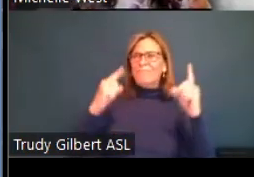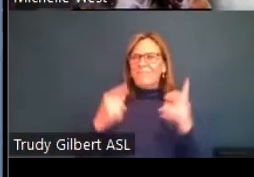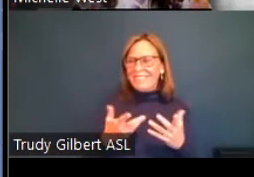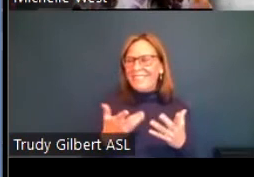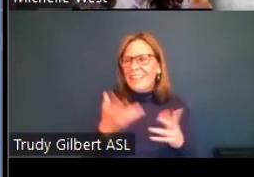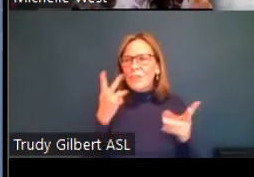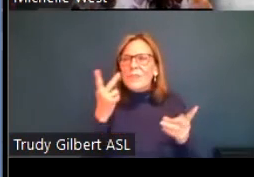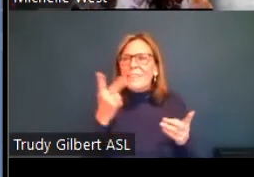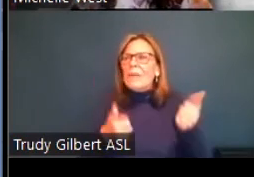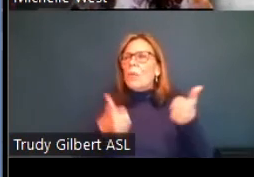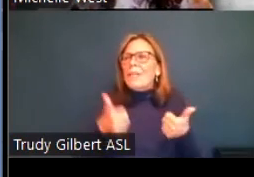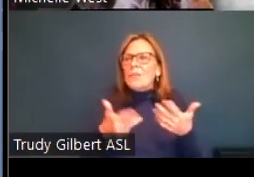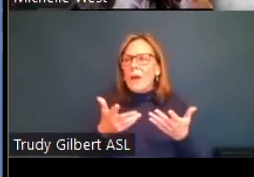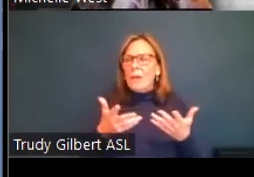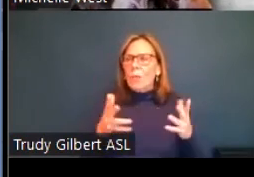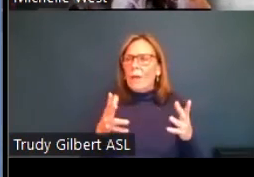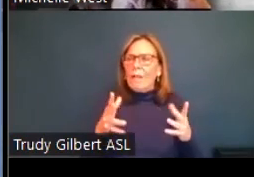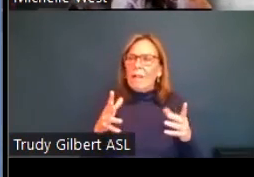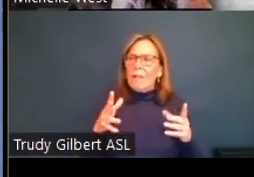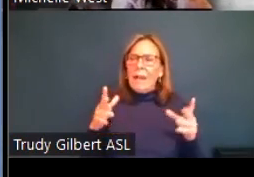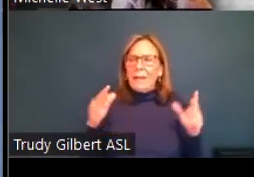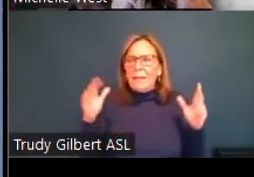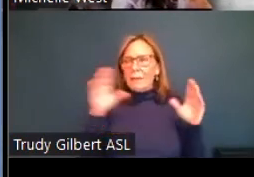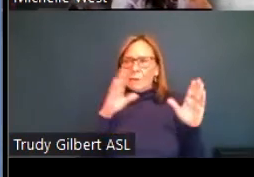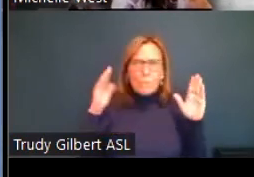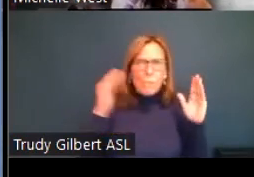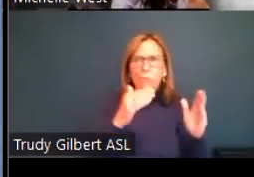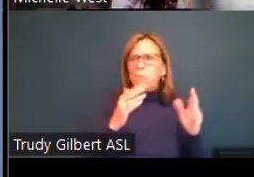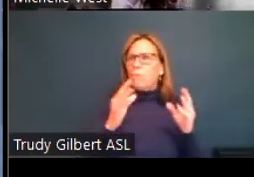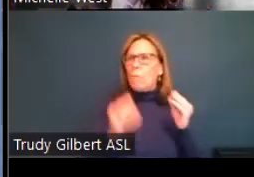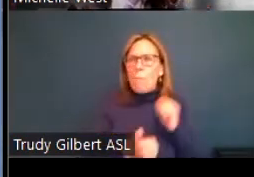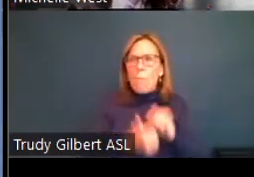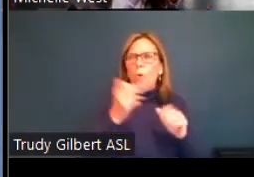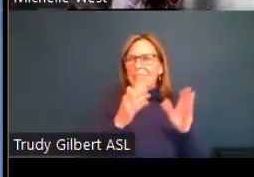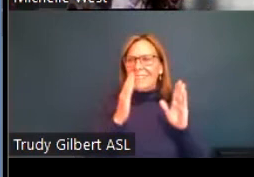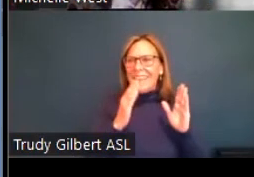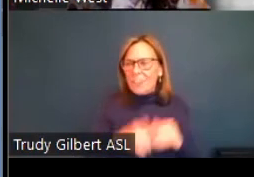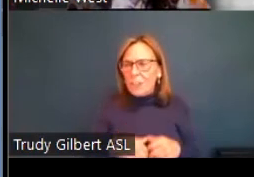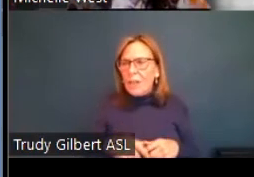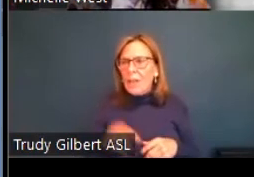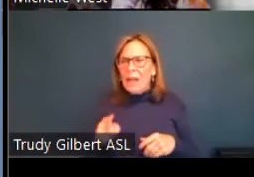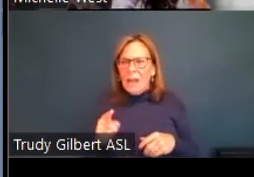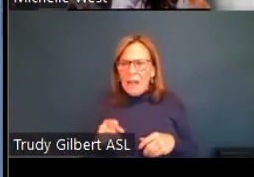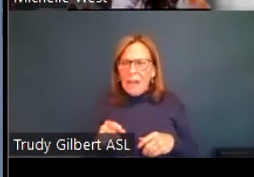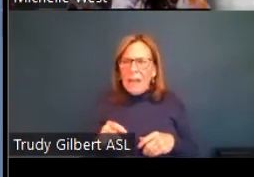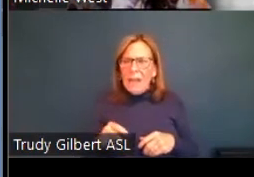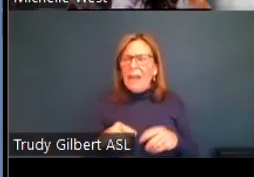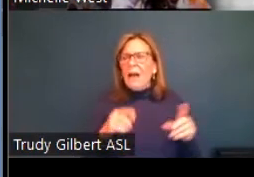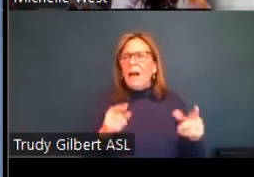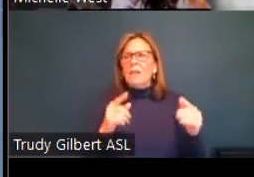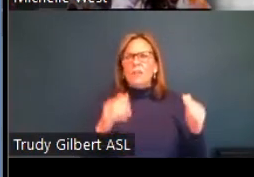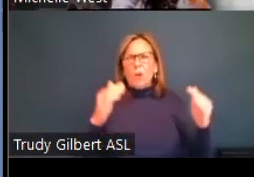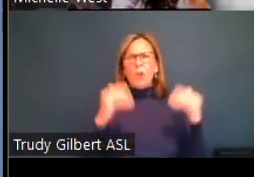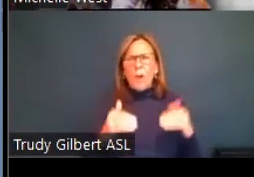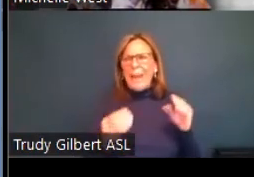most attention for your center. So we're down to kind of the last minute here. Yep. I do want you to skip ahead to the slide. I know Michelle